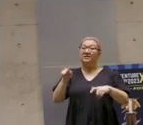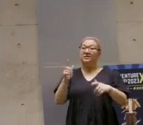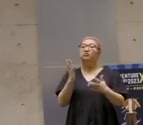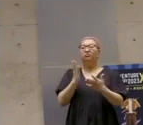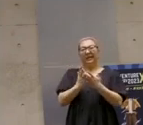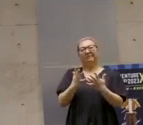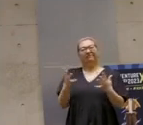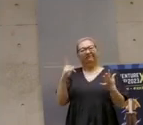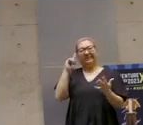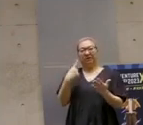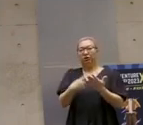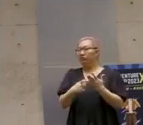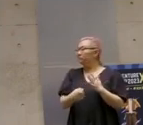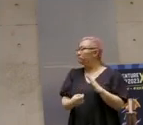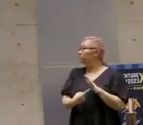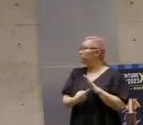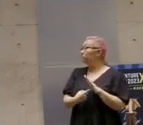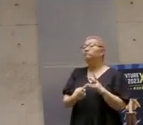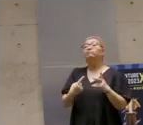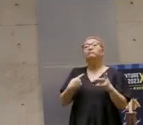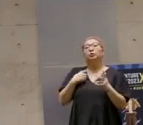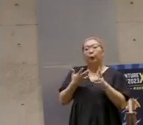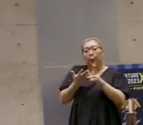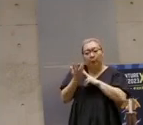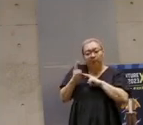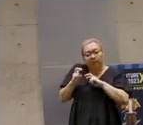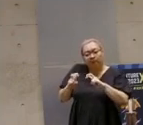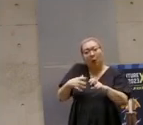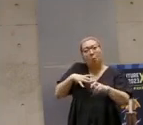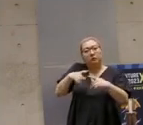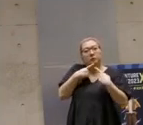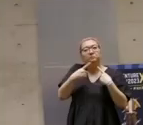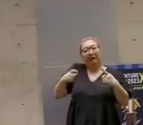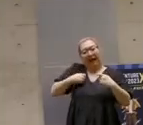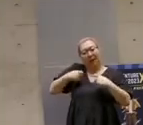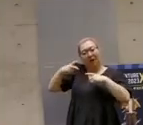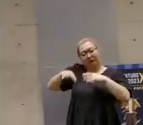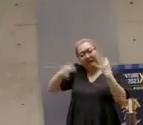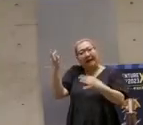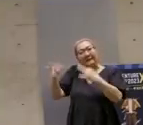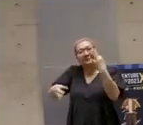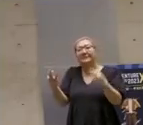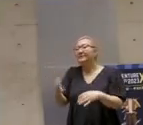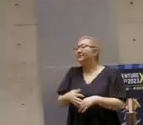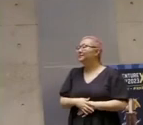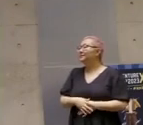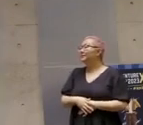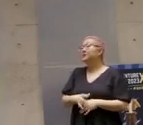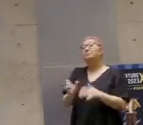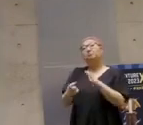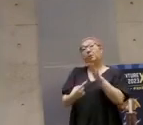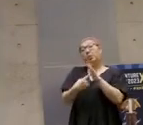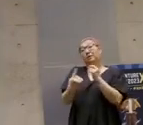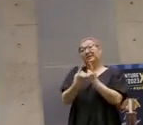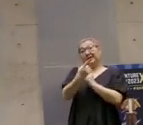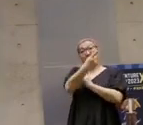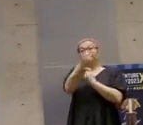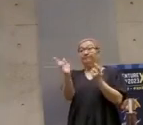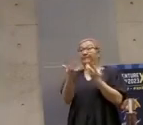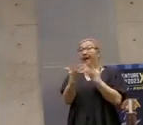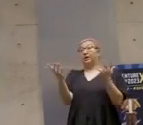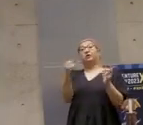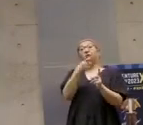the findings that we made along the way. I mean, one of the key things for anybody who is a developer, you will find that